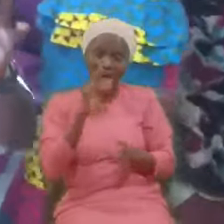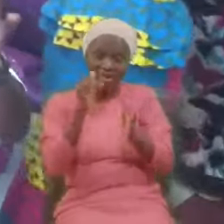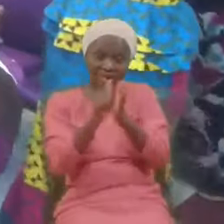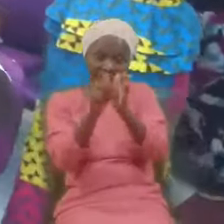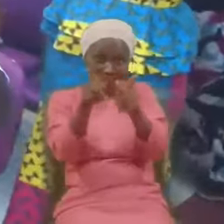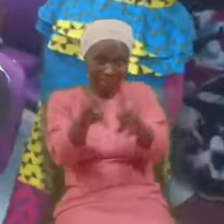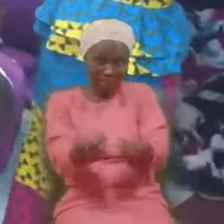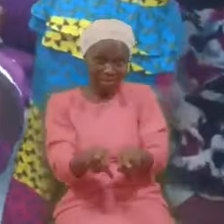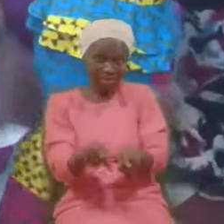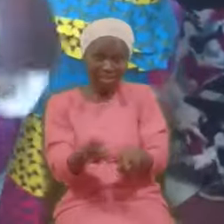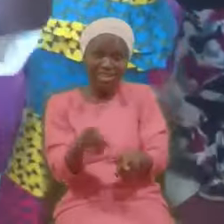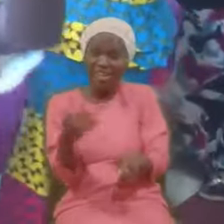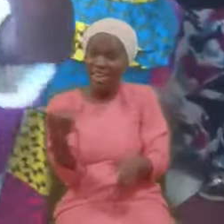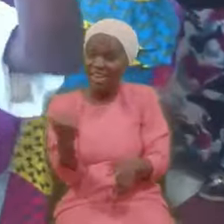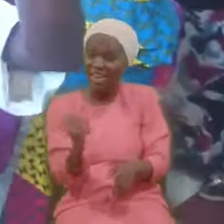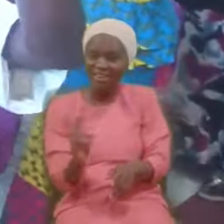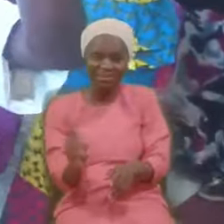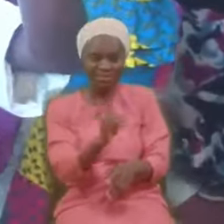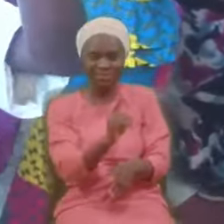Tonight, joy.